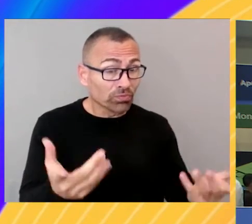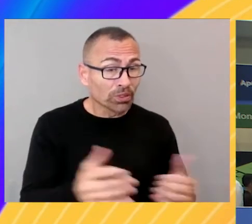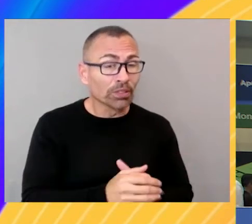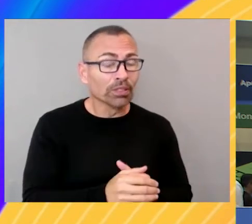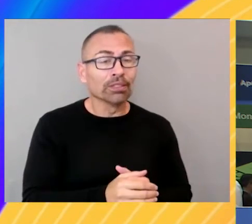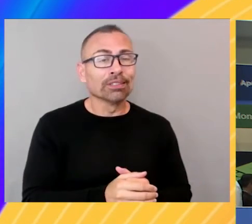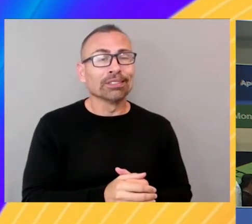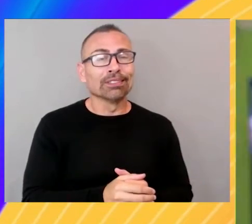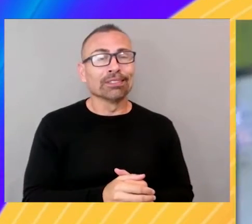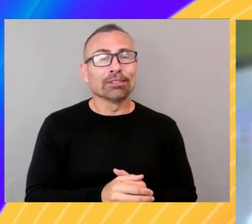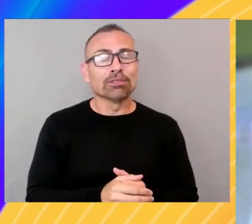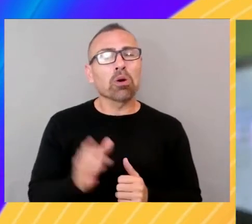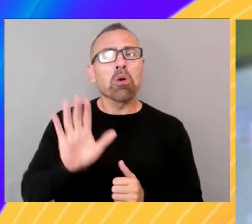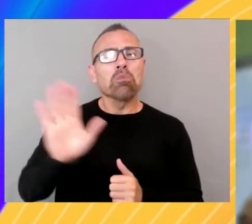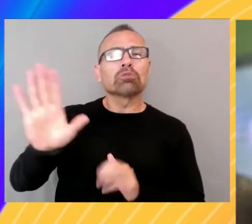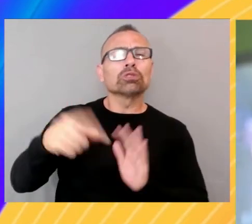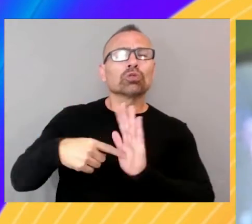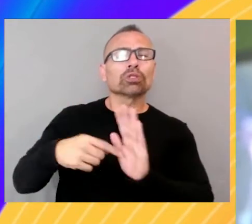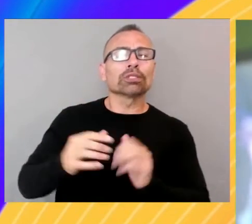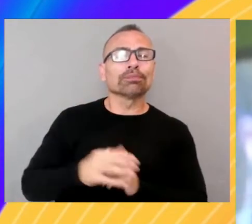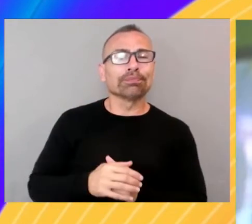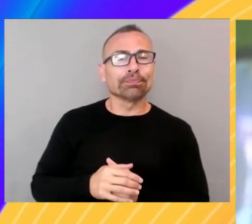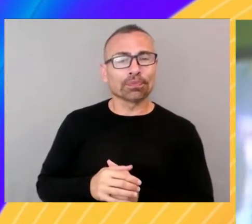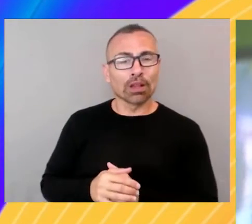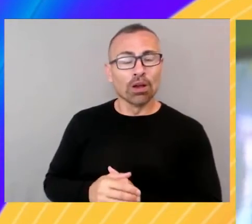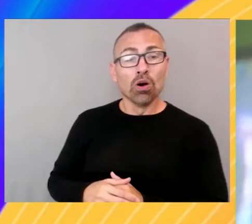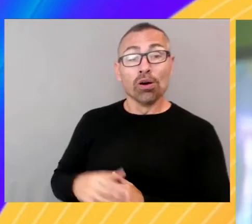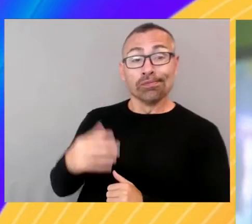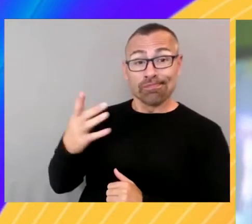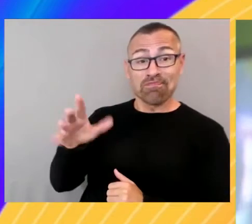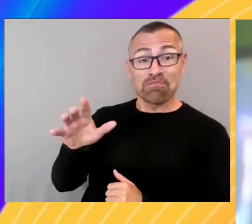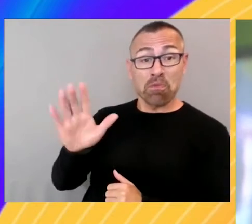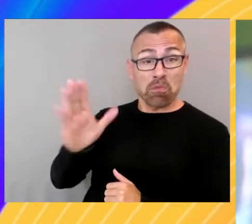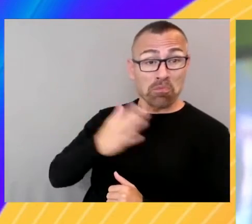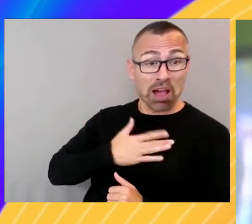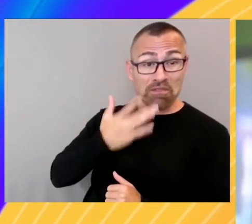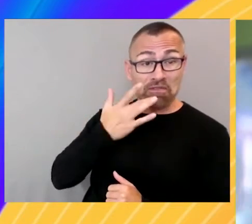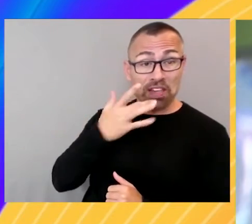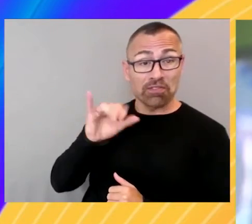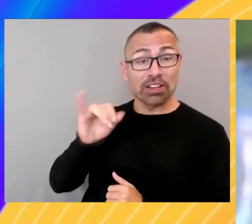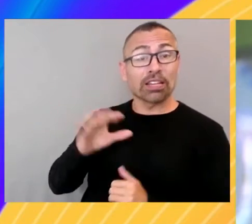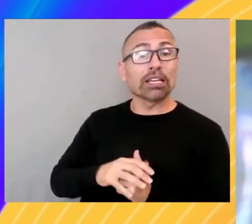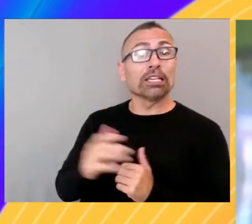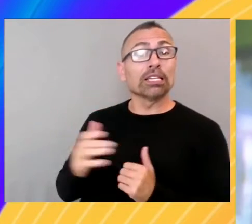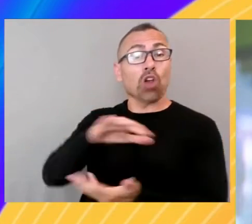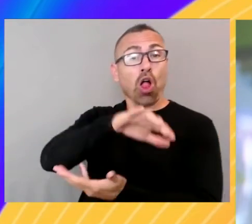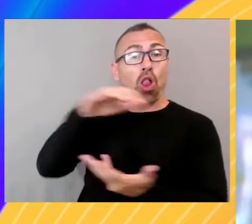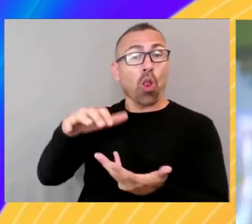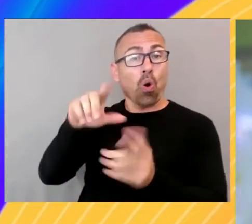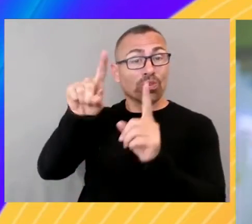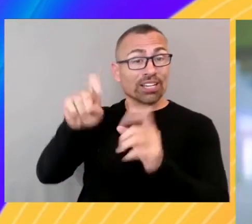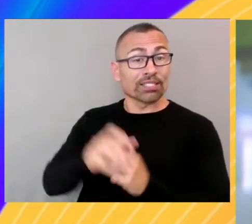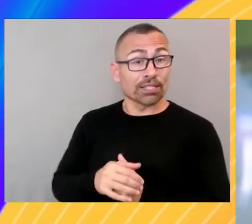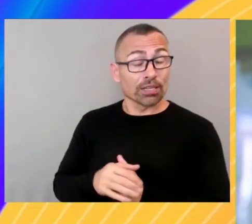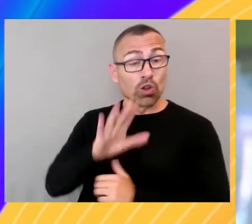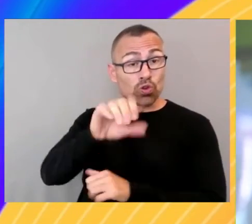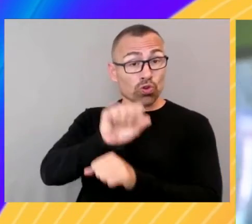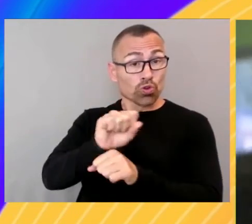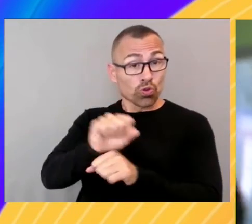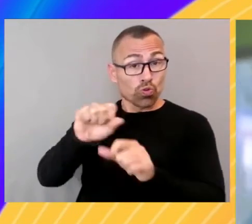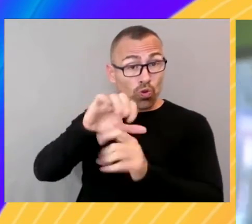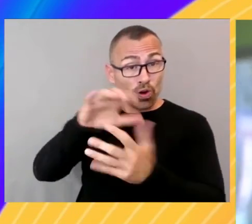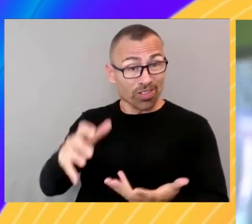question, is the load testing question. So have you taken your workload and applied a synthetic load to it to see how it